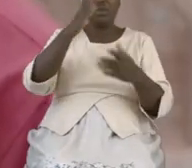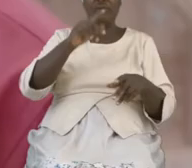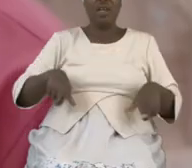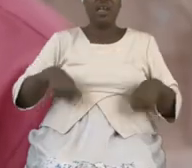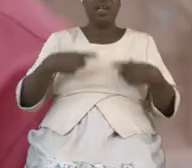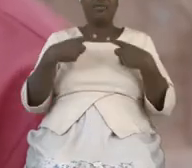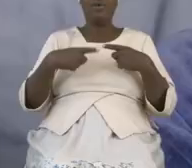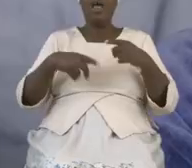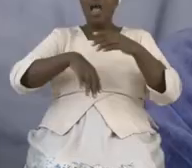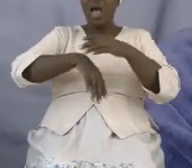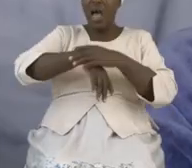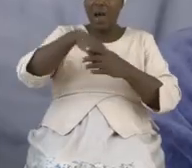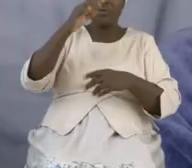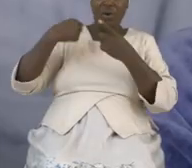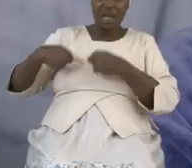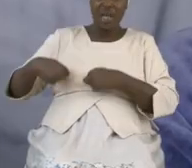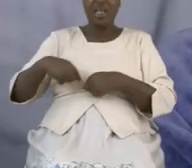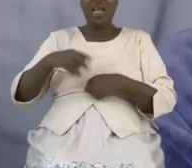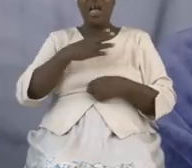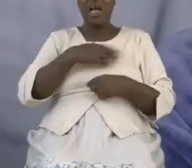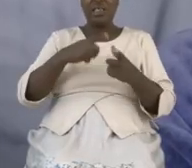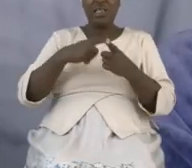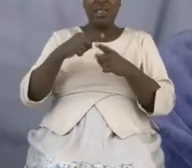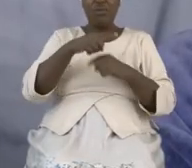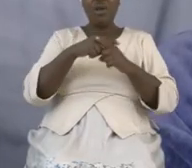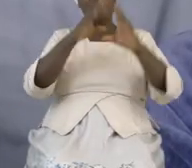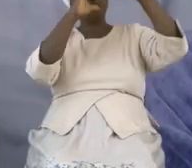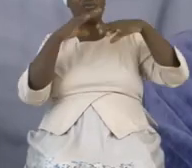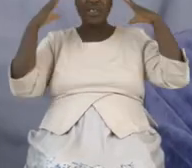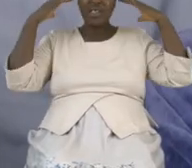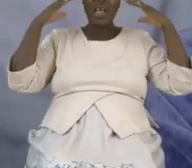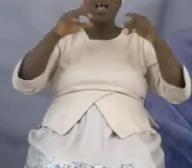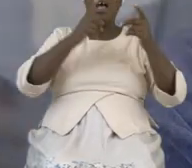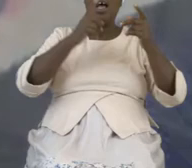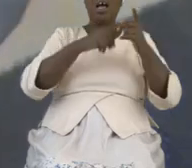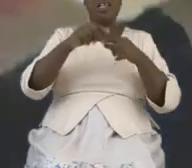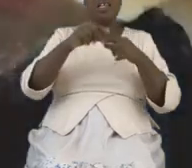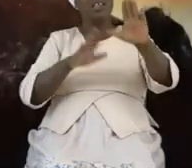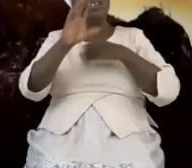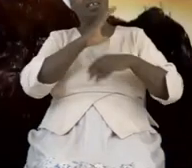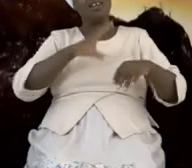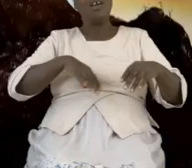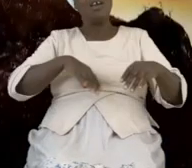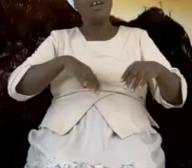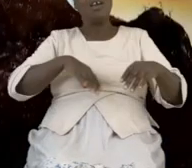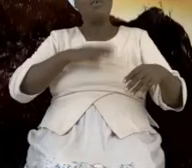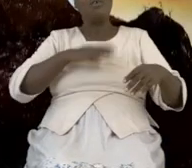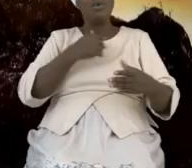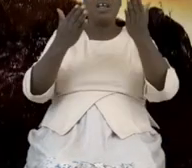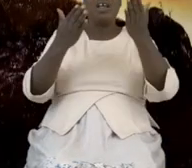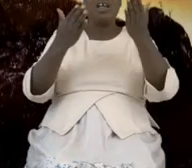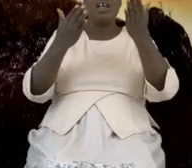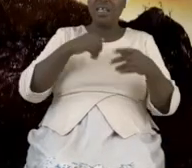your heart. And then when the trumpet shall sound and the dead in Christ shall rise, and we that are alive, we shall